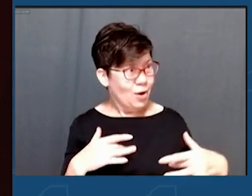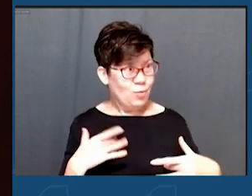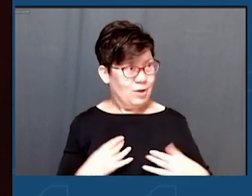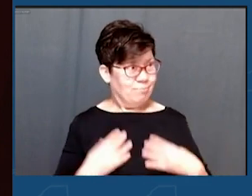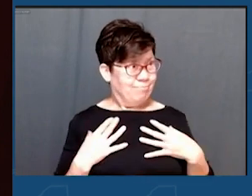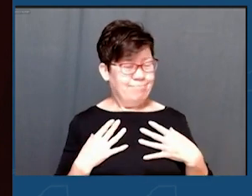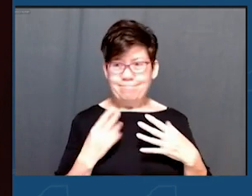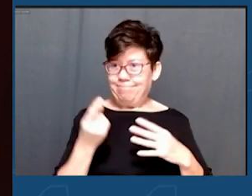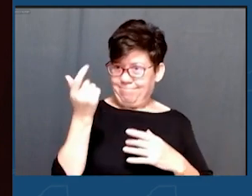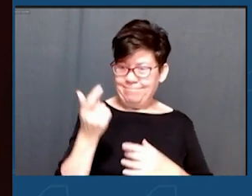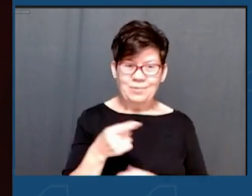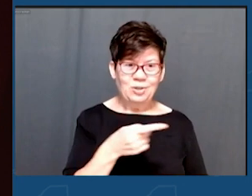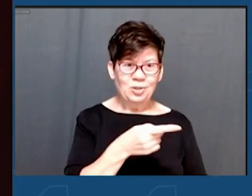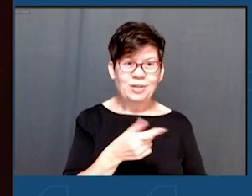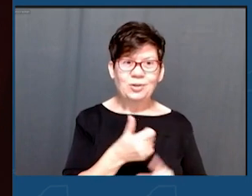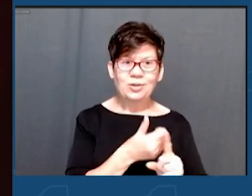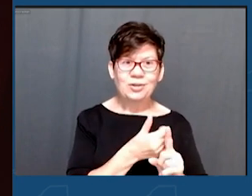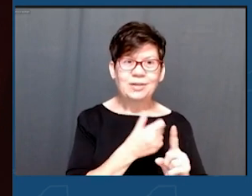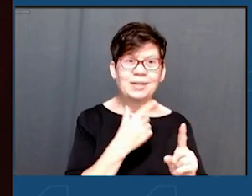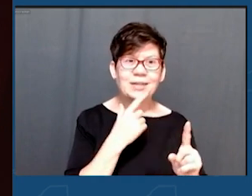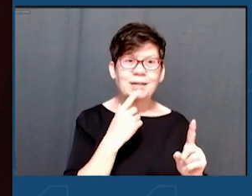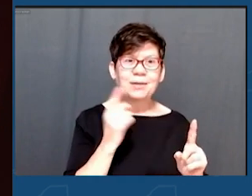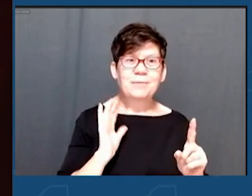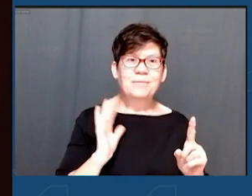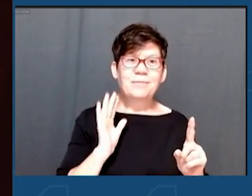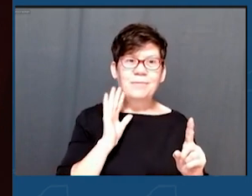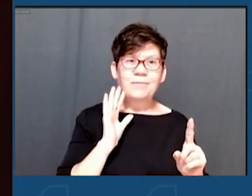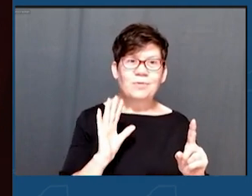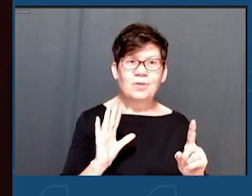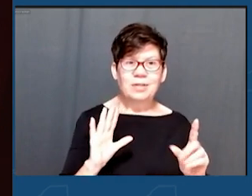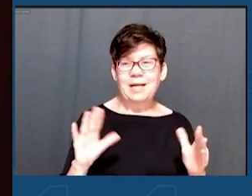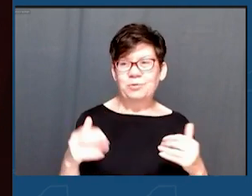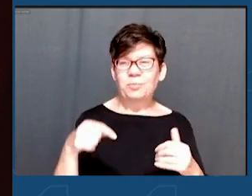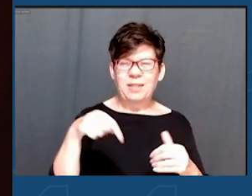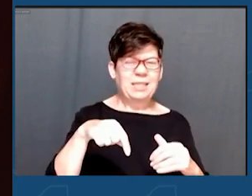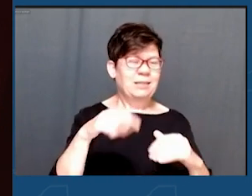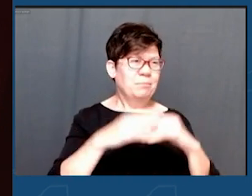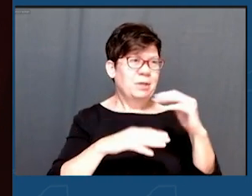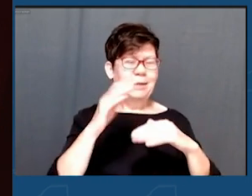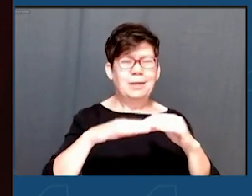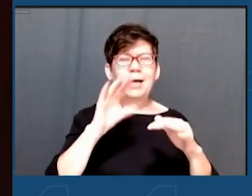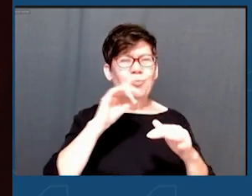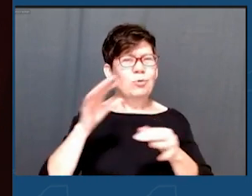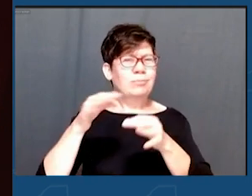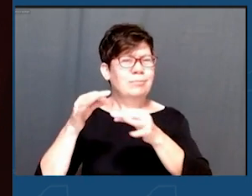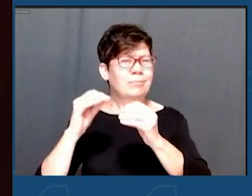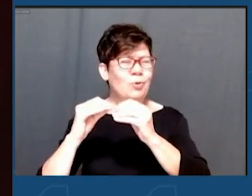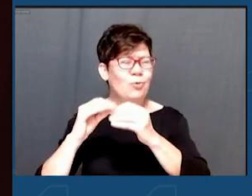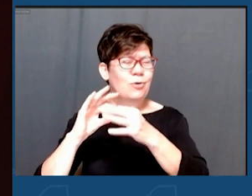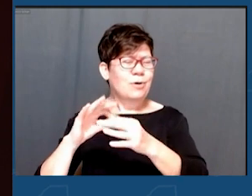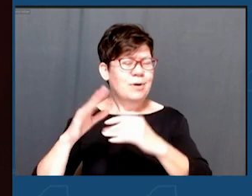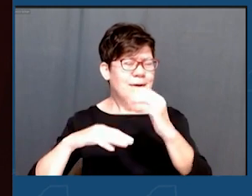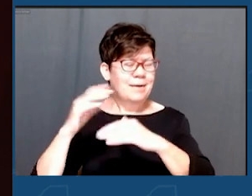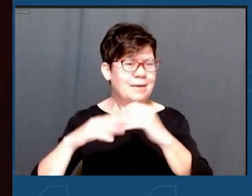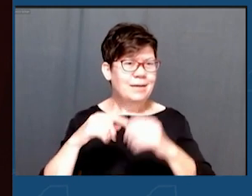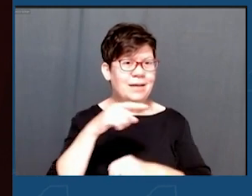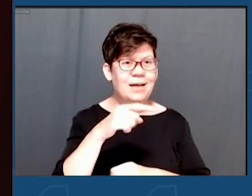fact, she is in one of the former classrooms in this building, and we'll talk about this building in a couple moments. They still have the